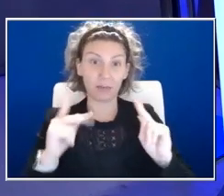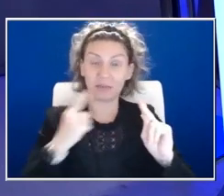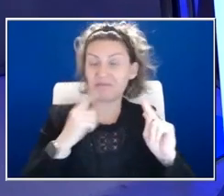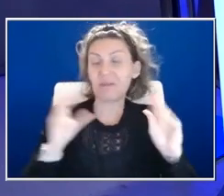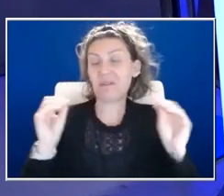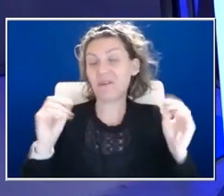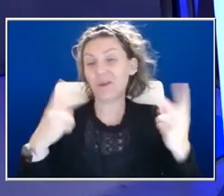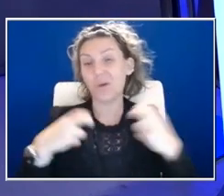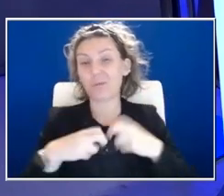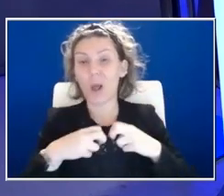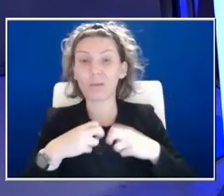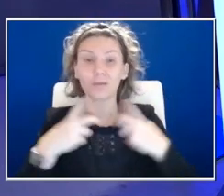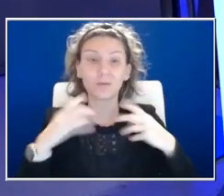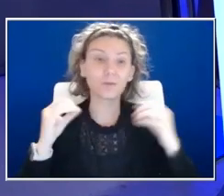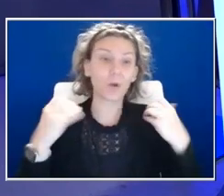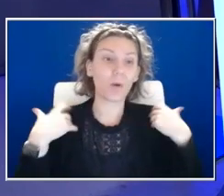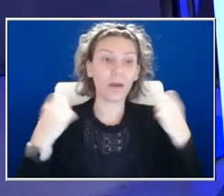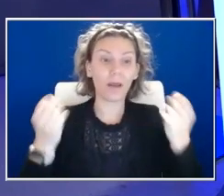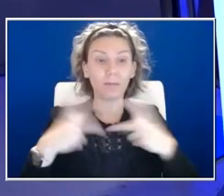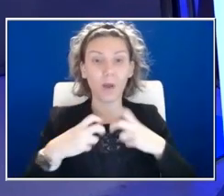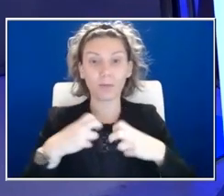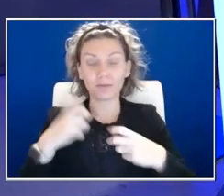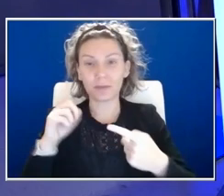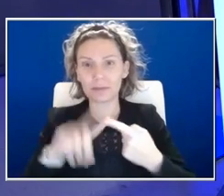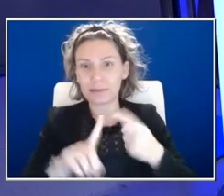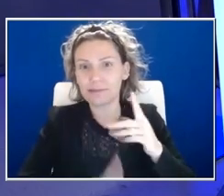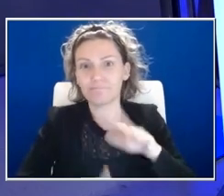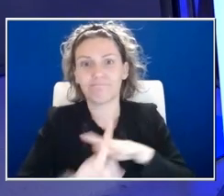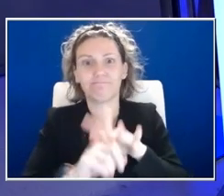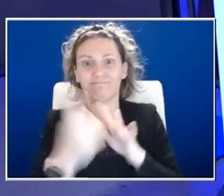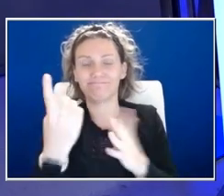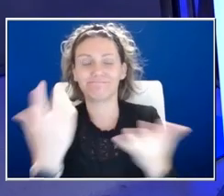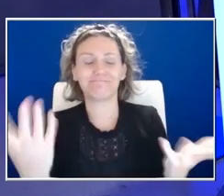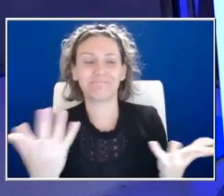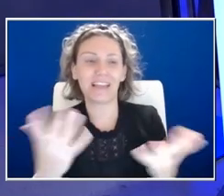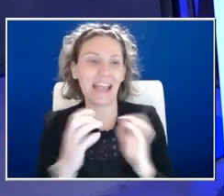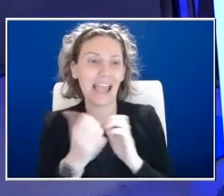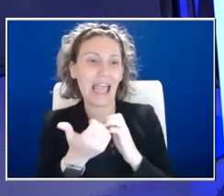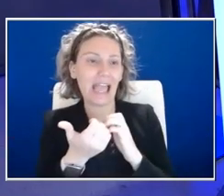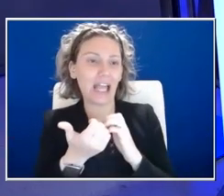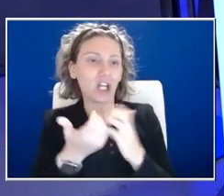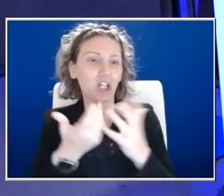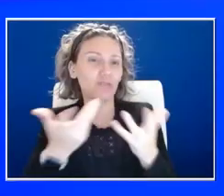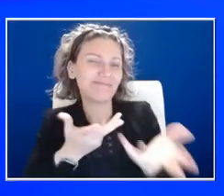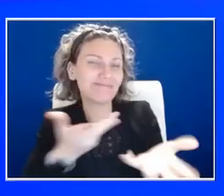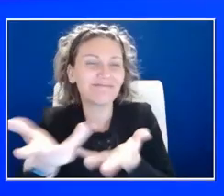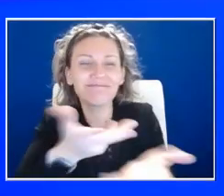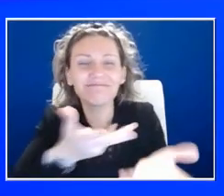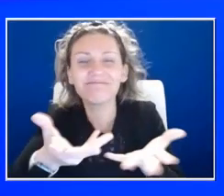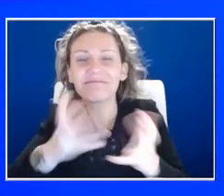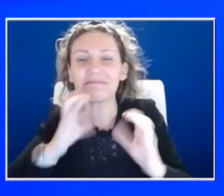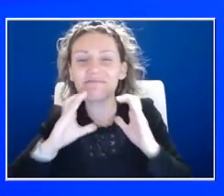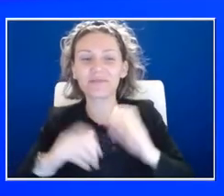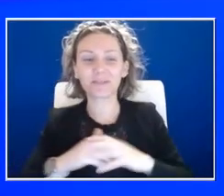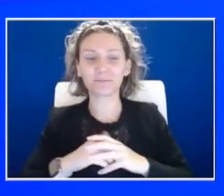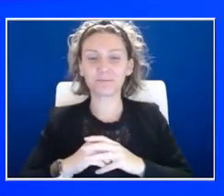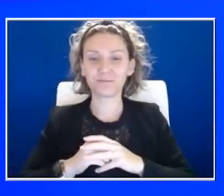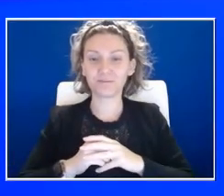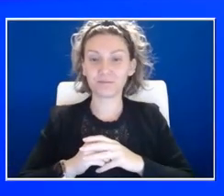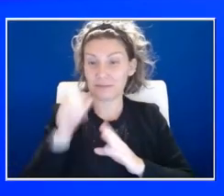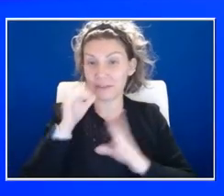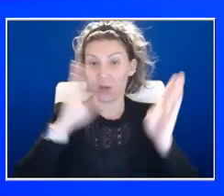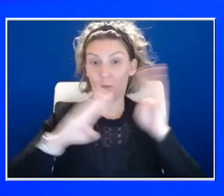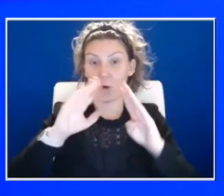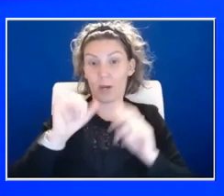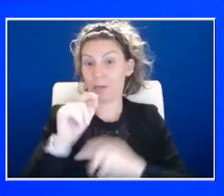problems. You don't have a problem until you have one. So how do we kind of tap around that? I think we just have to not worry about it and just address